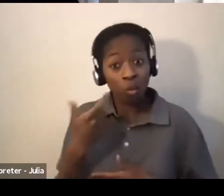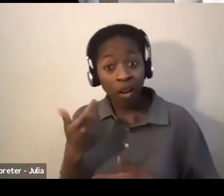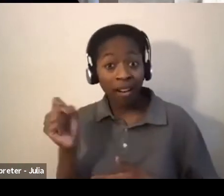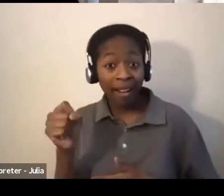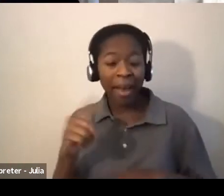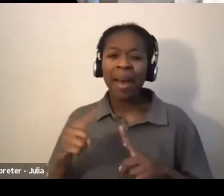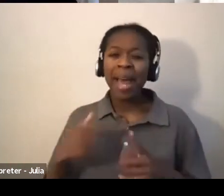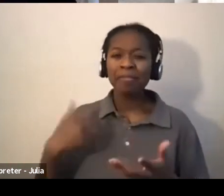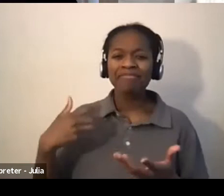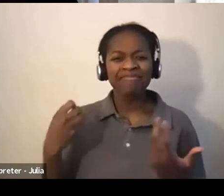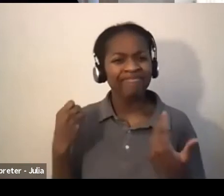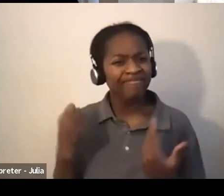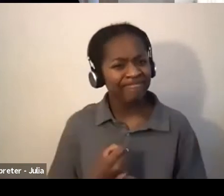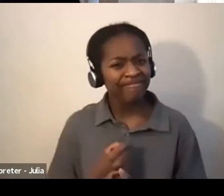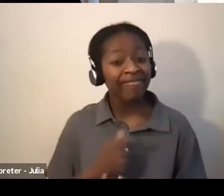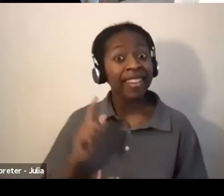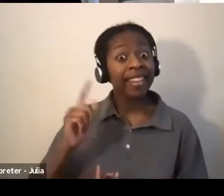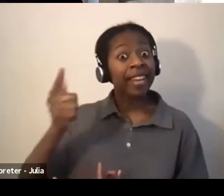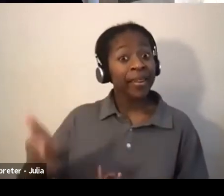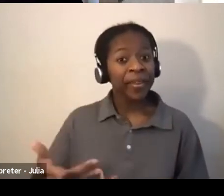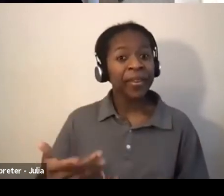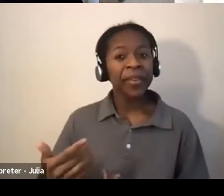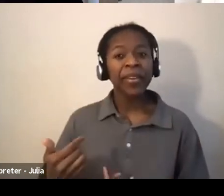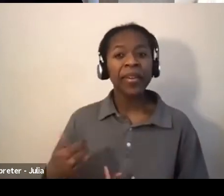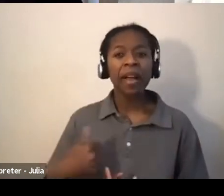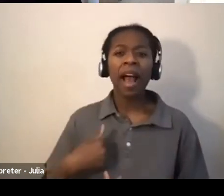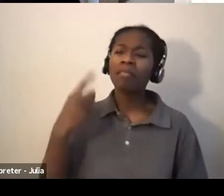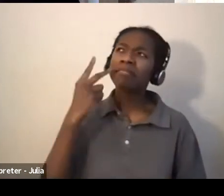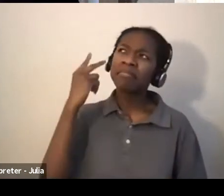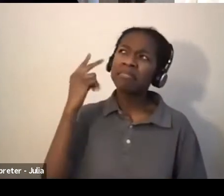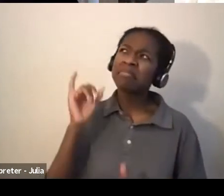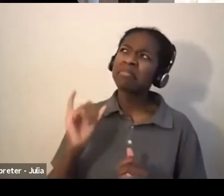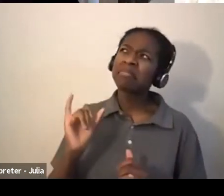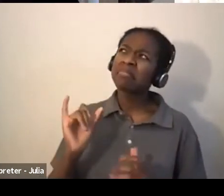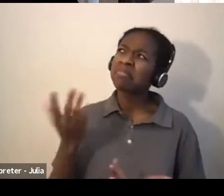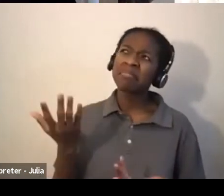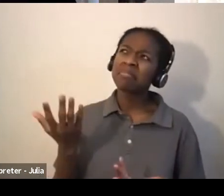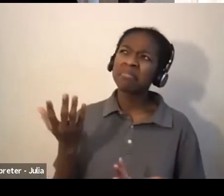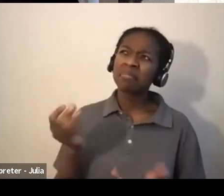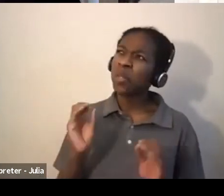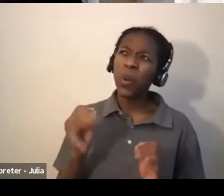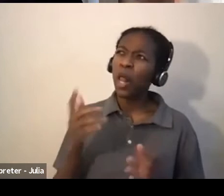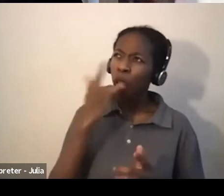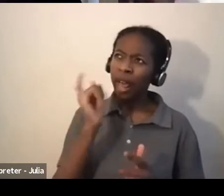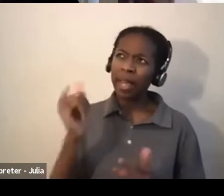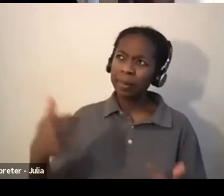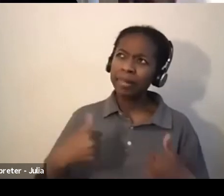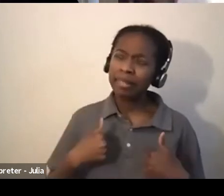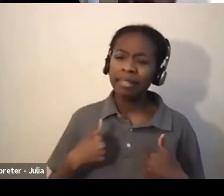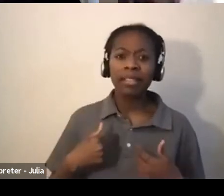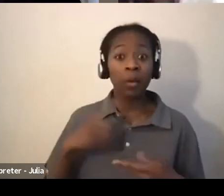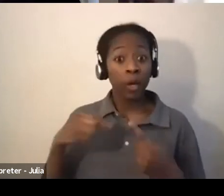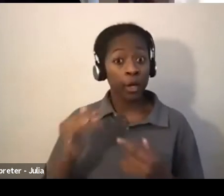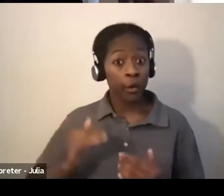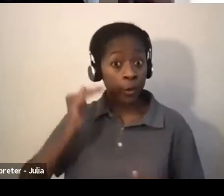but I wouldn't say when I was that young, I was like, why doesn't anyone look, but as you get older and you start to realize and you go back and you talk things over